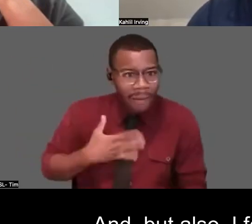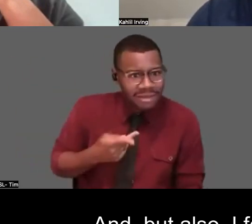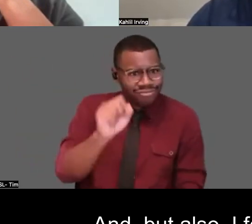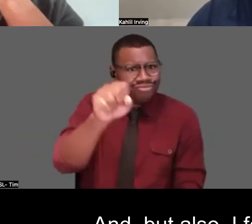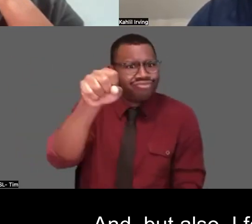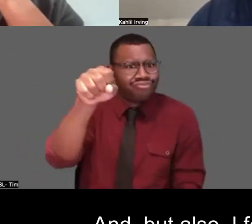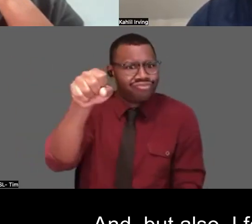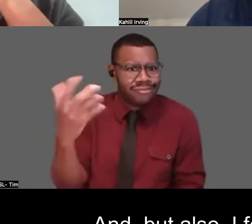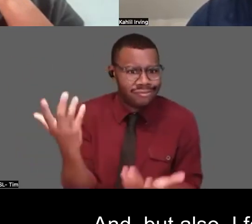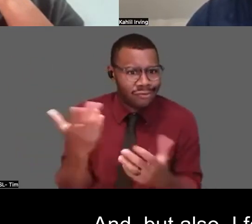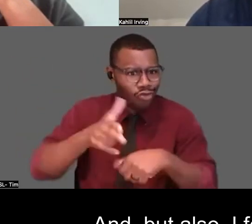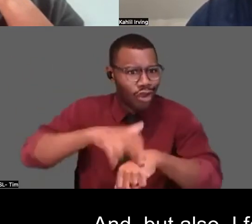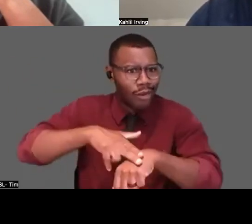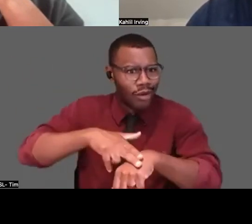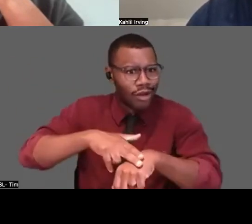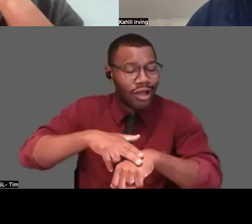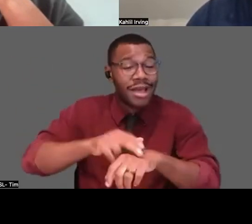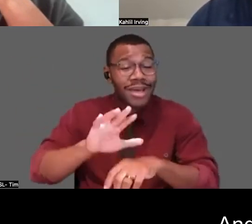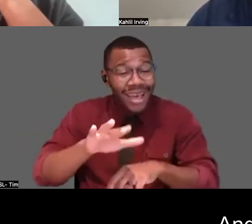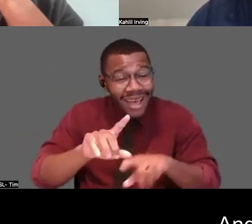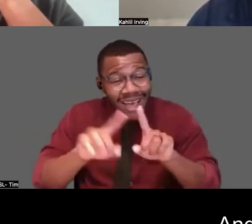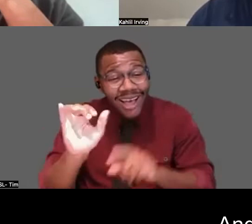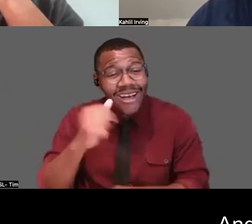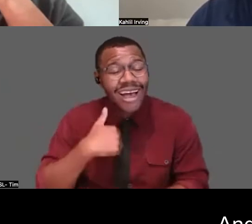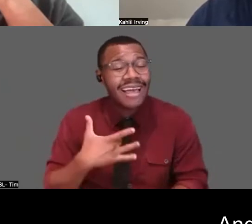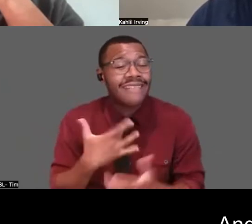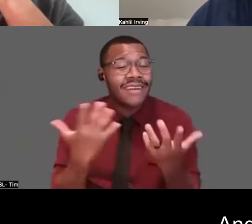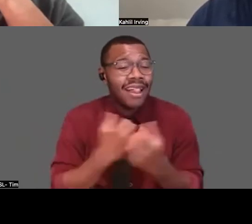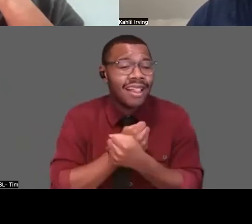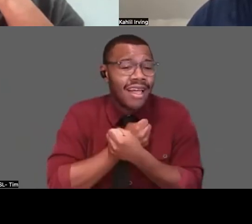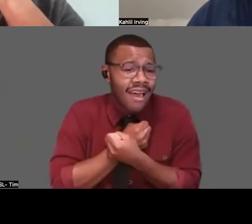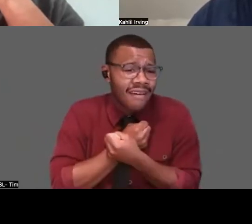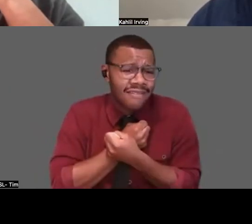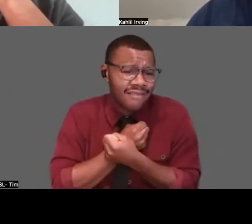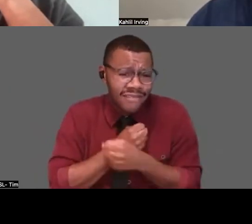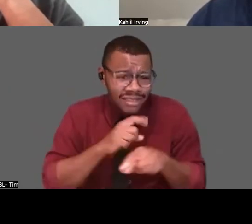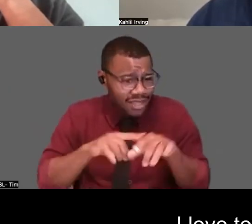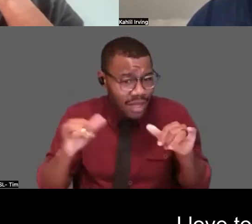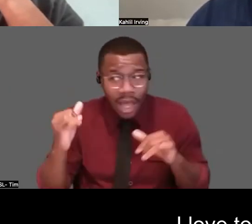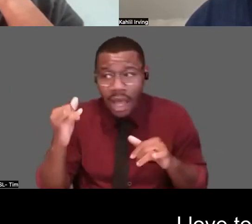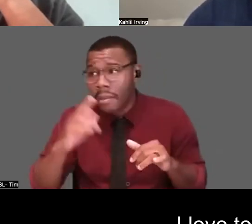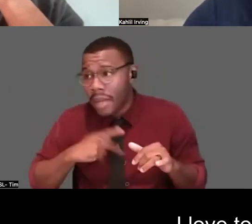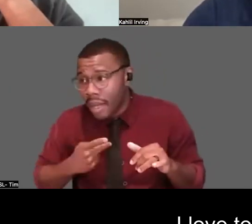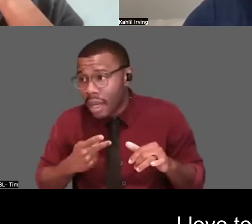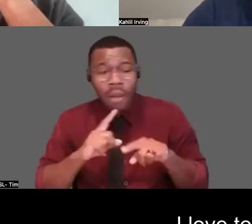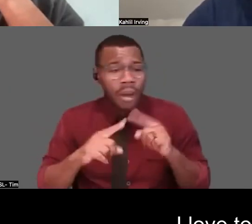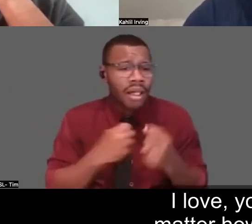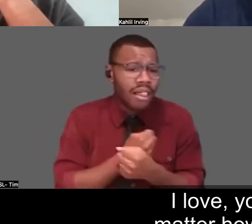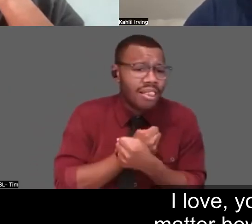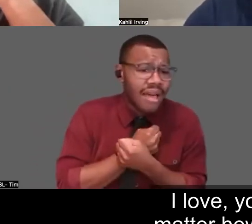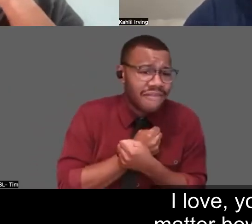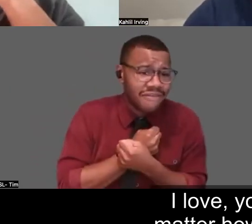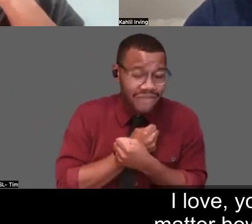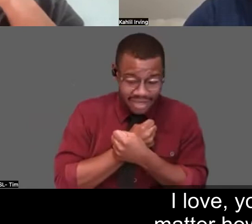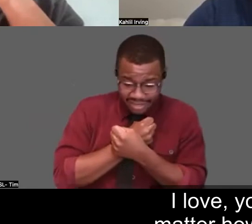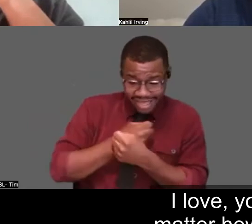But also I feel love, and I feel, I love to be in love. I